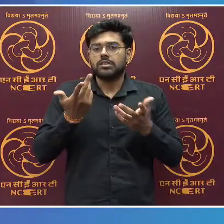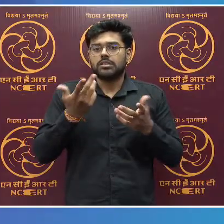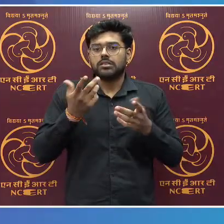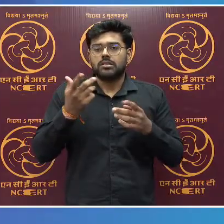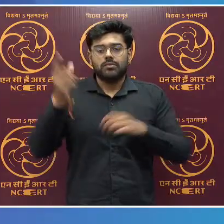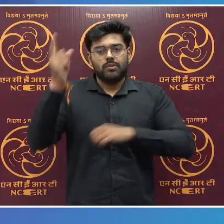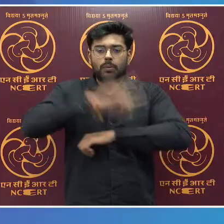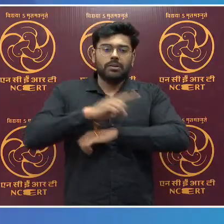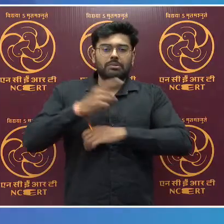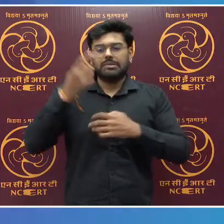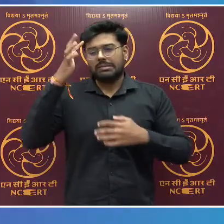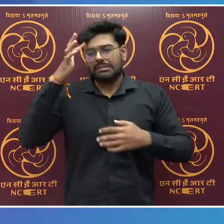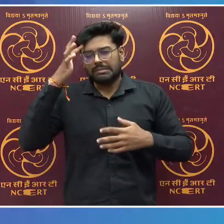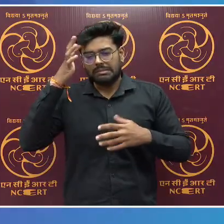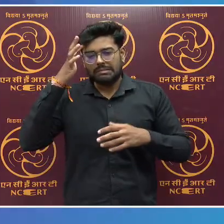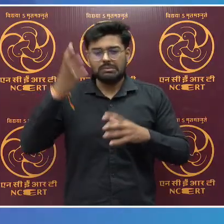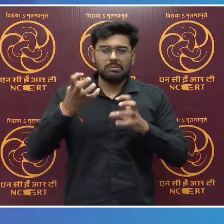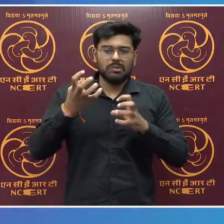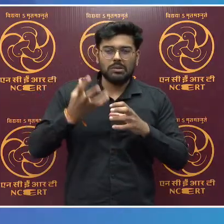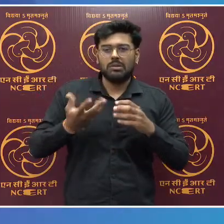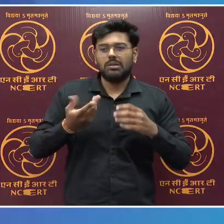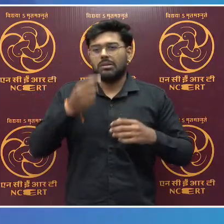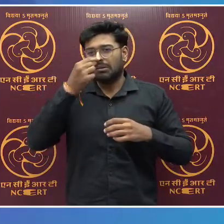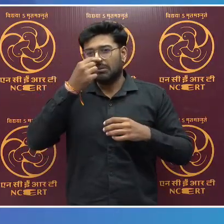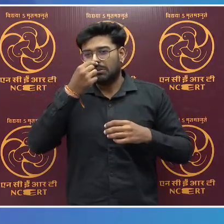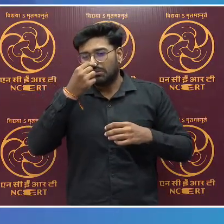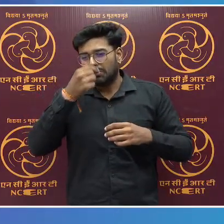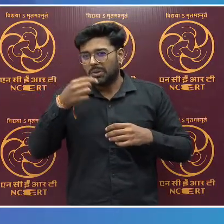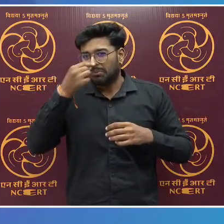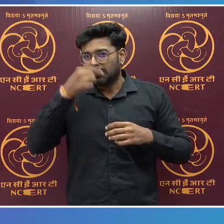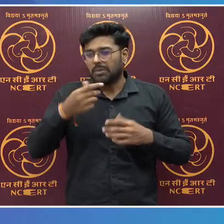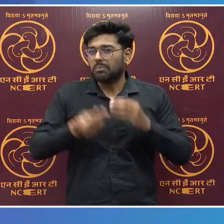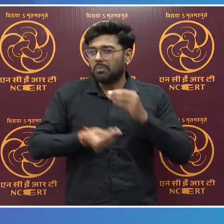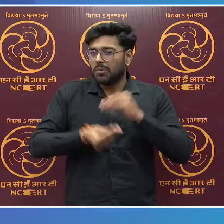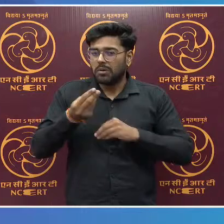some easiness is there, there is mucus coming out of your nose